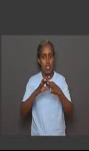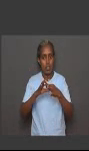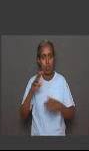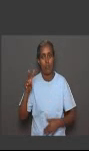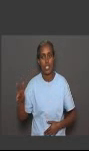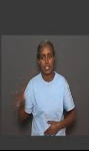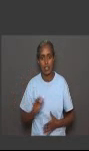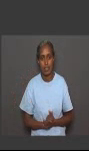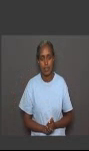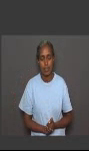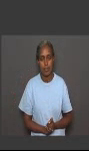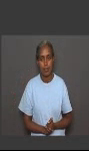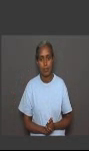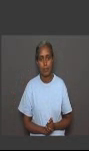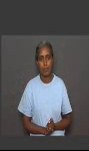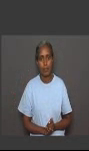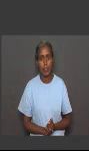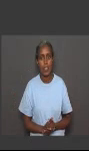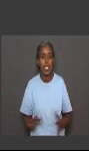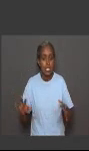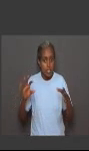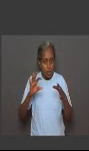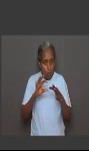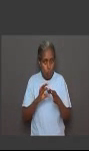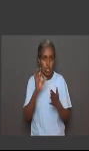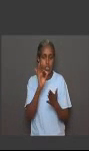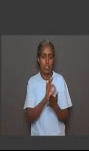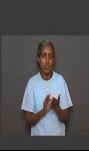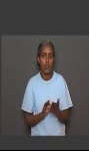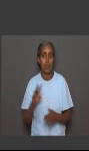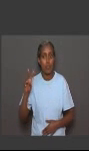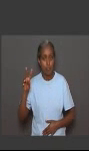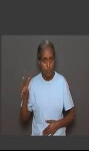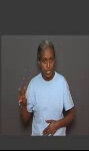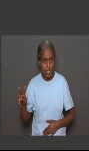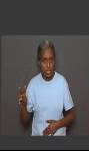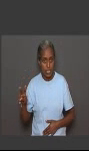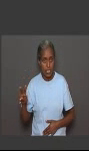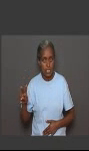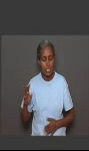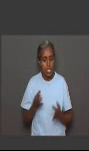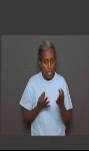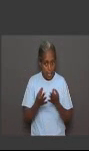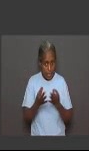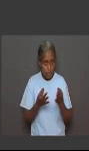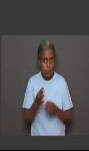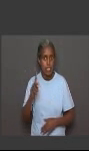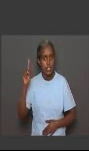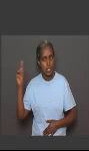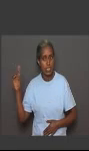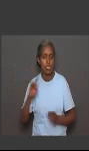v. The coordinate form of v is expressed this